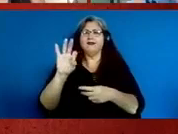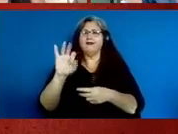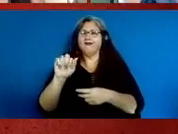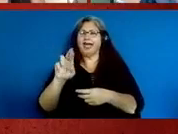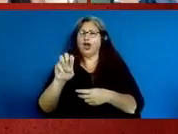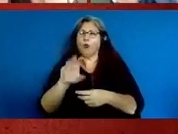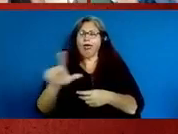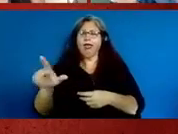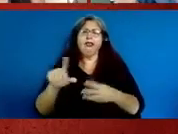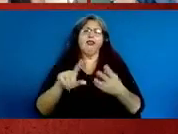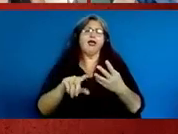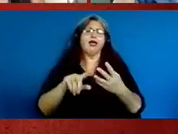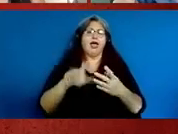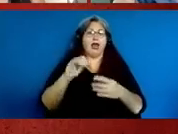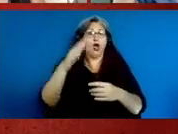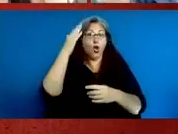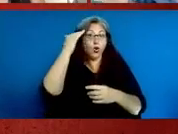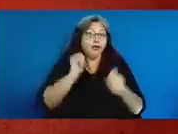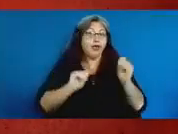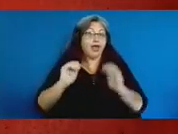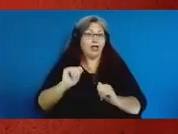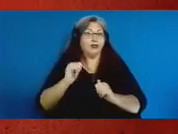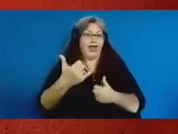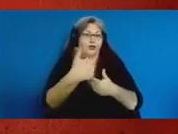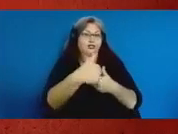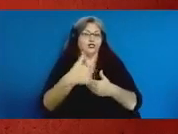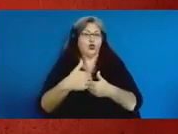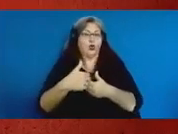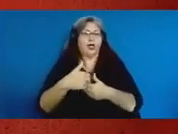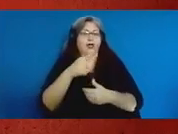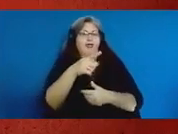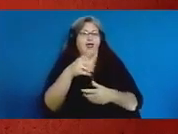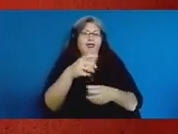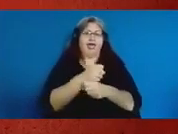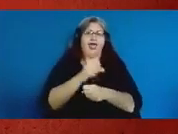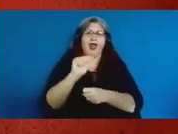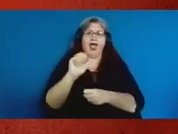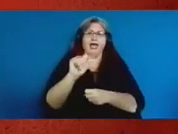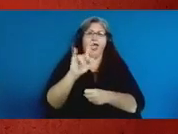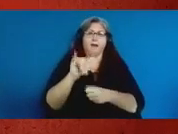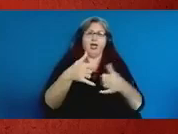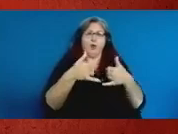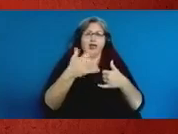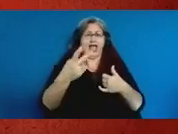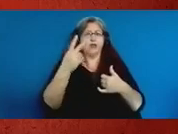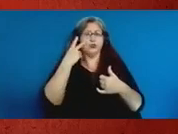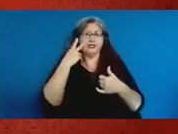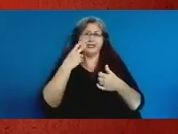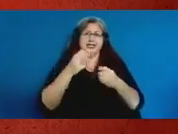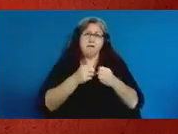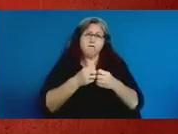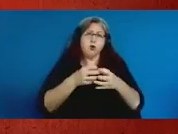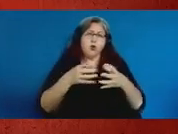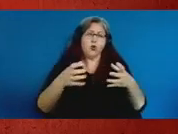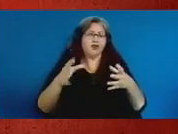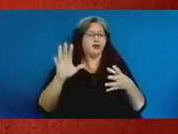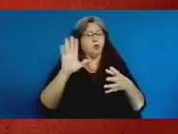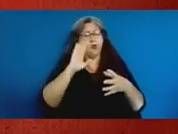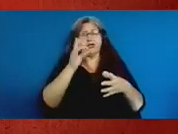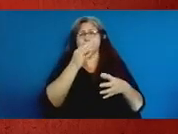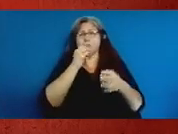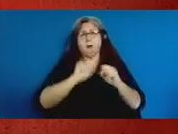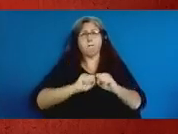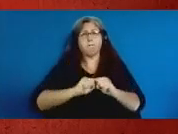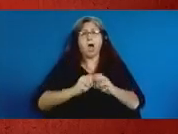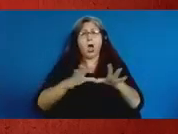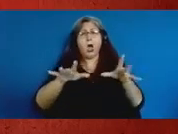the Korean actors are joining in with their Academy Awards. So you can see it blossoming, and it's going to explode. Crazy. It's going